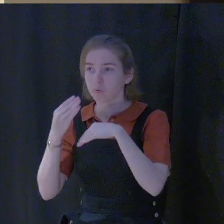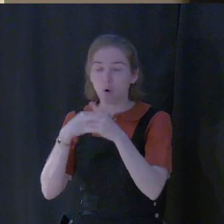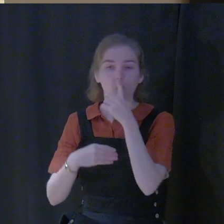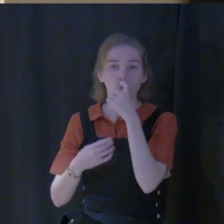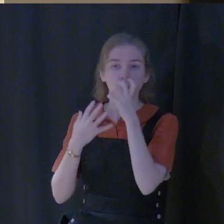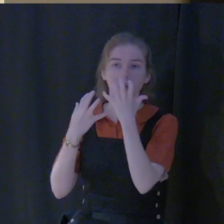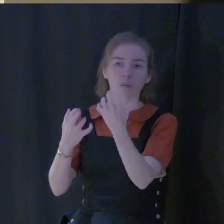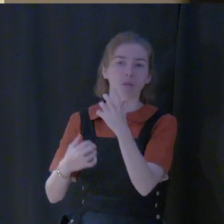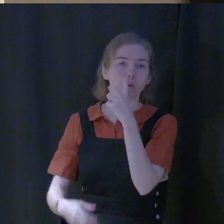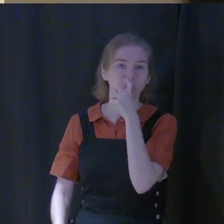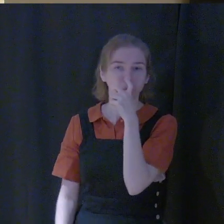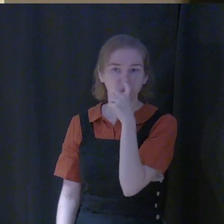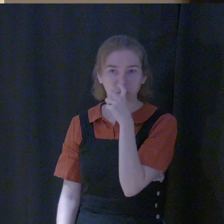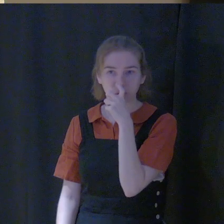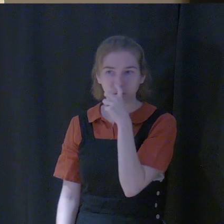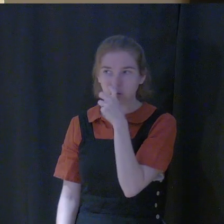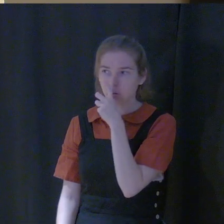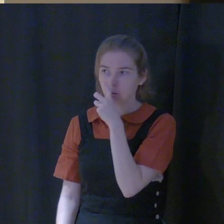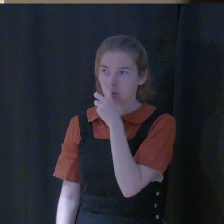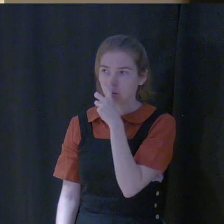your audience?